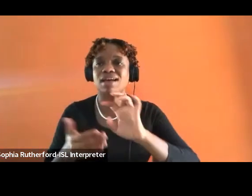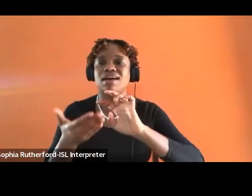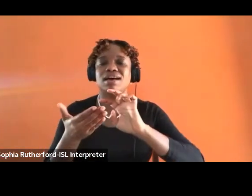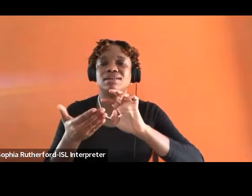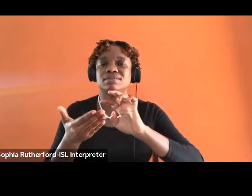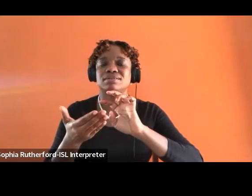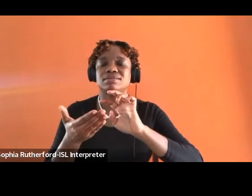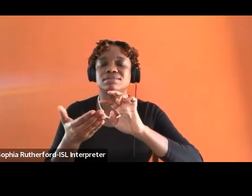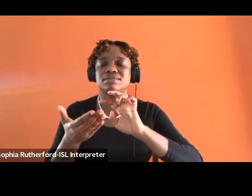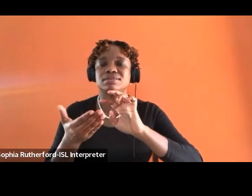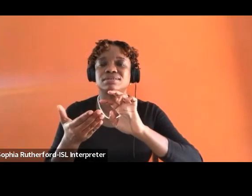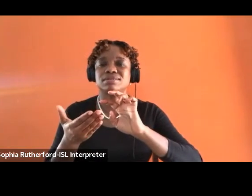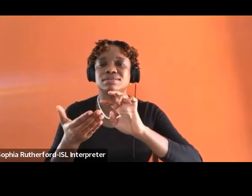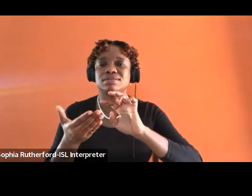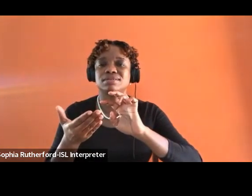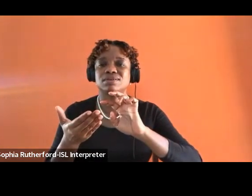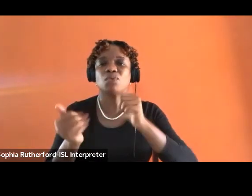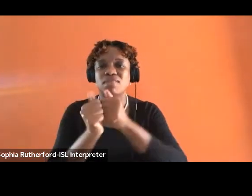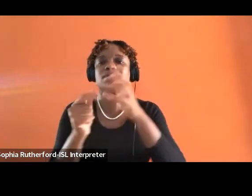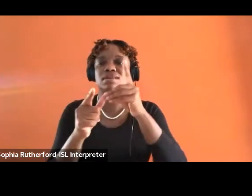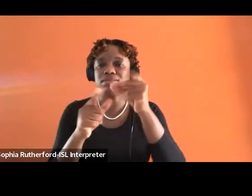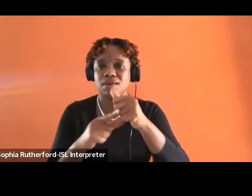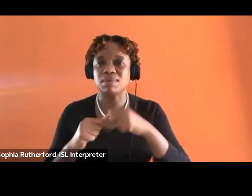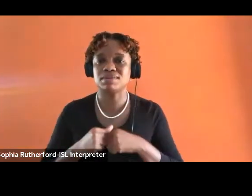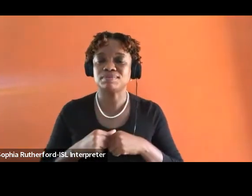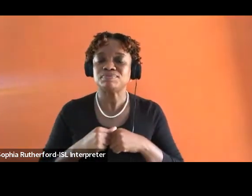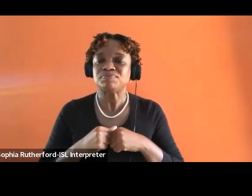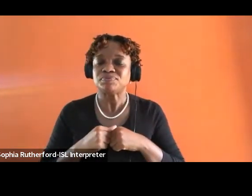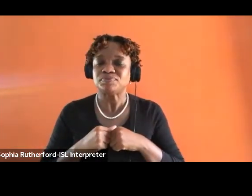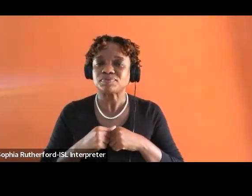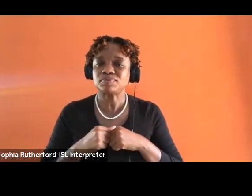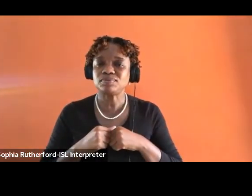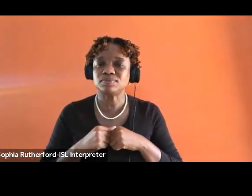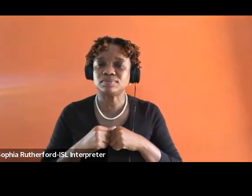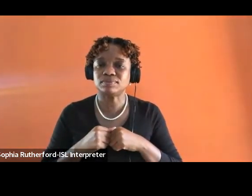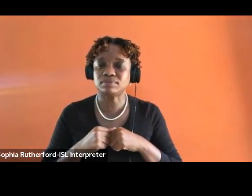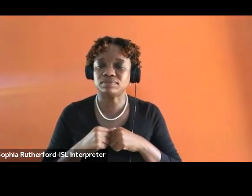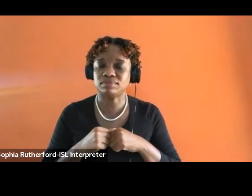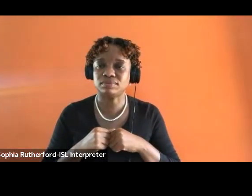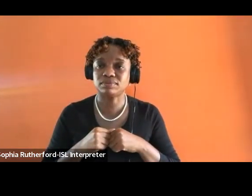then two, the dentist is a very